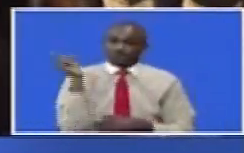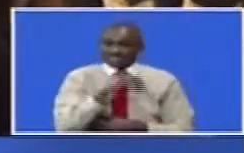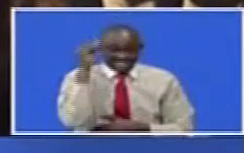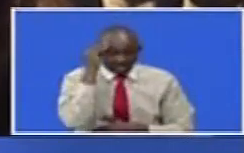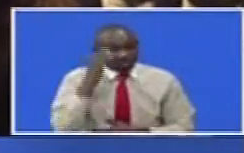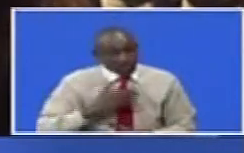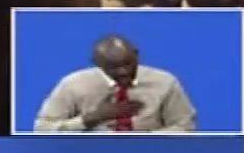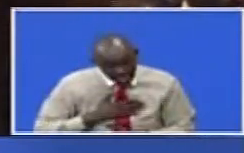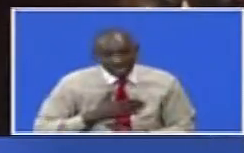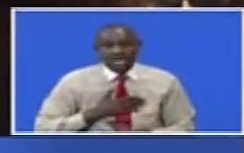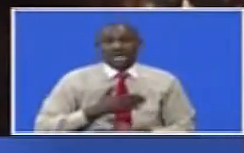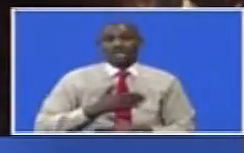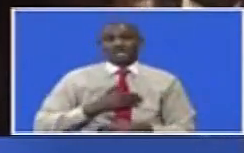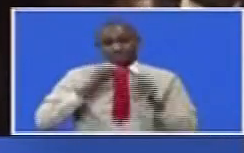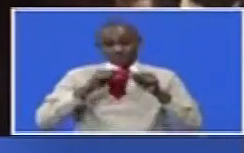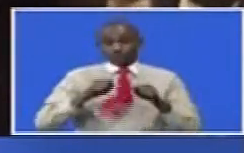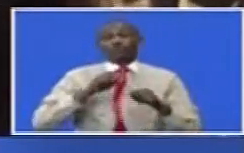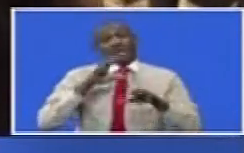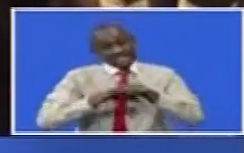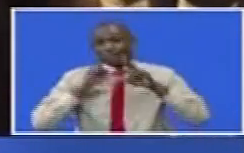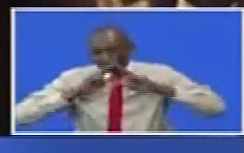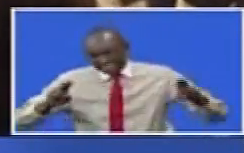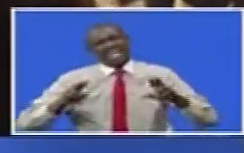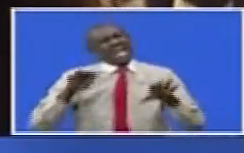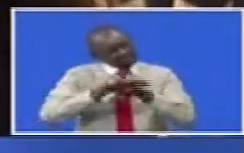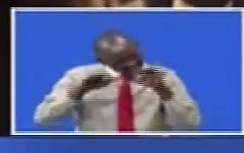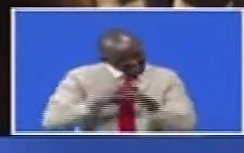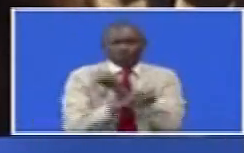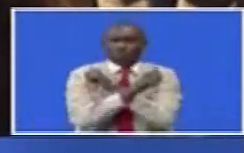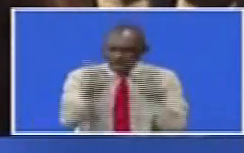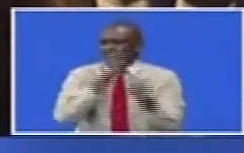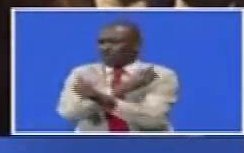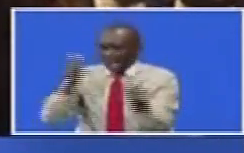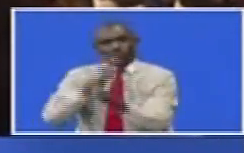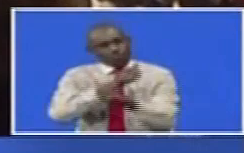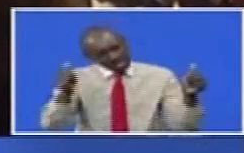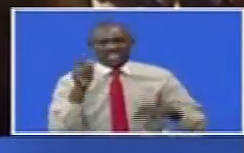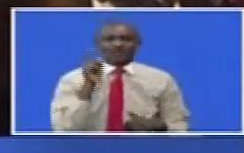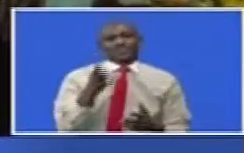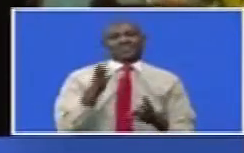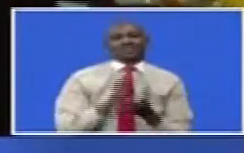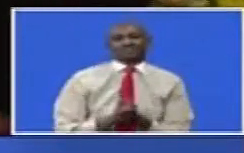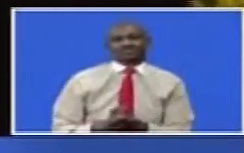education. I'm just looking for peace in the country, just everything to work out just fine in Nairobi, to be honest.